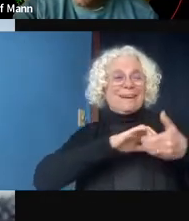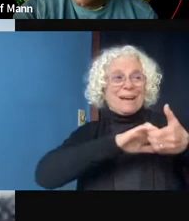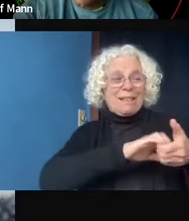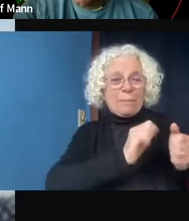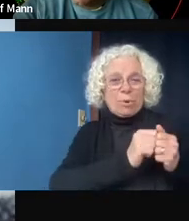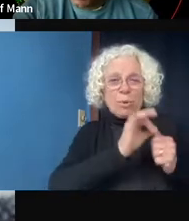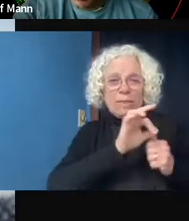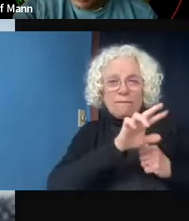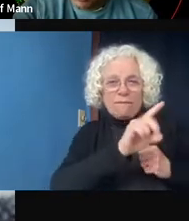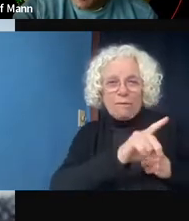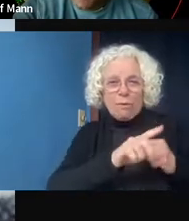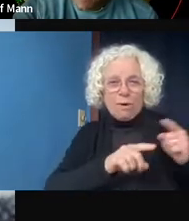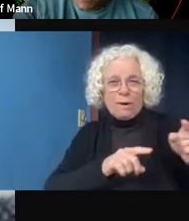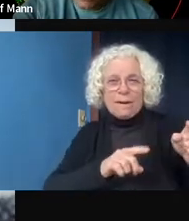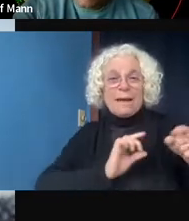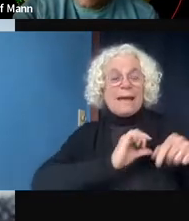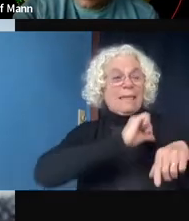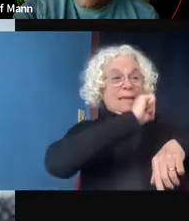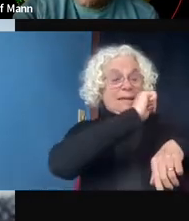Ringwood Solid Waste Authority